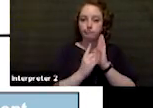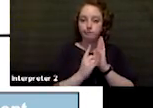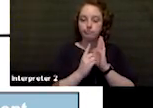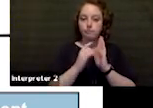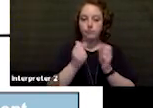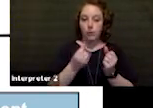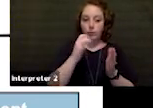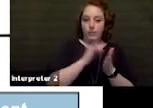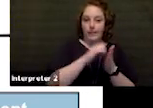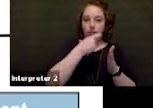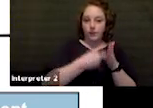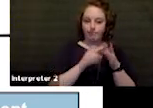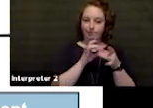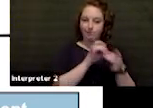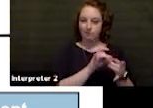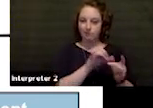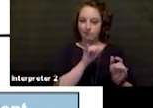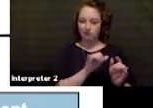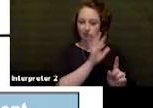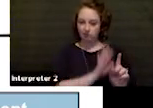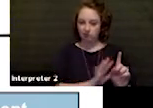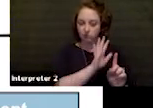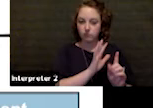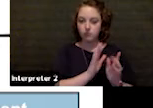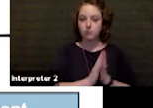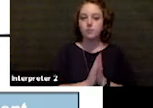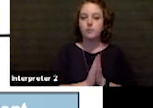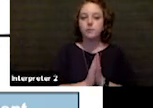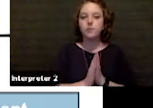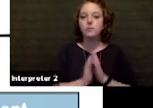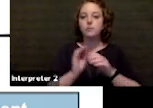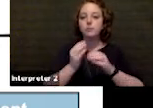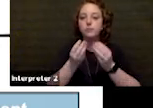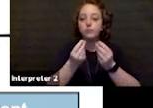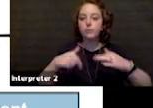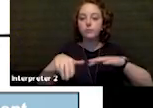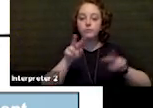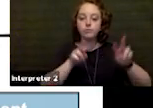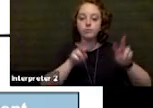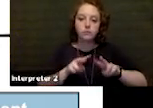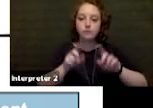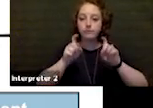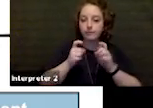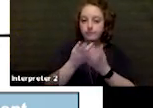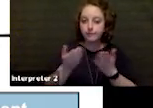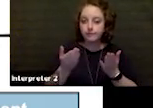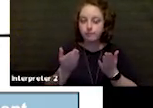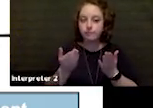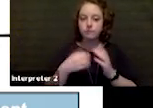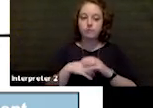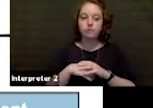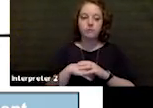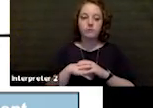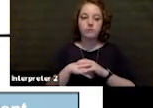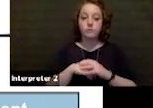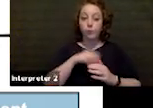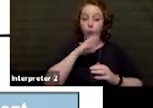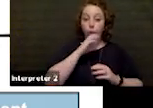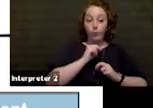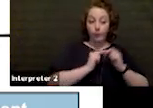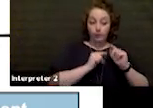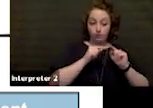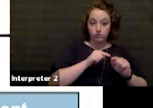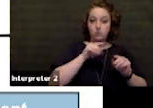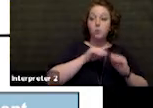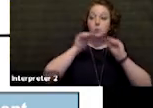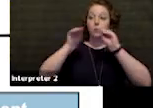associated with that. Topographical surveys, testing, materials, moving from an old building into a new building,